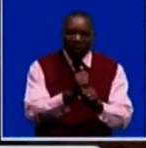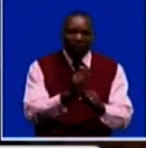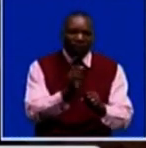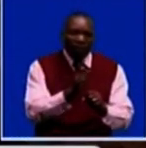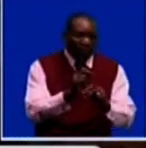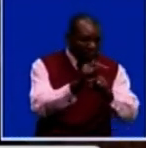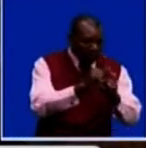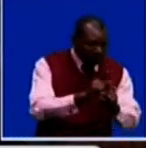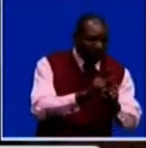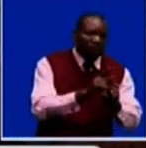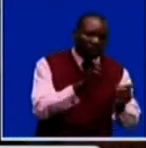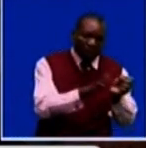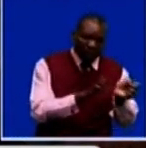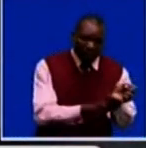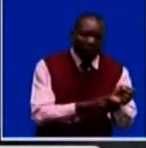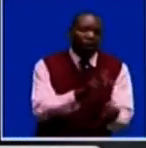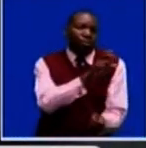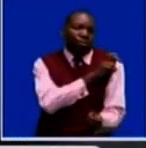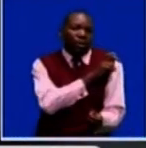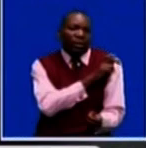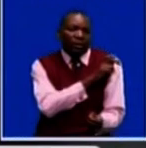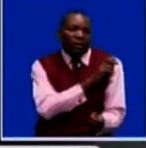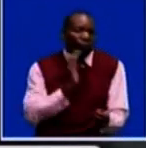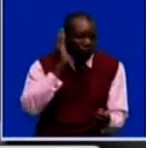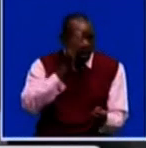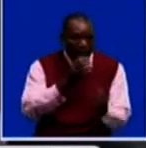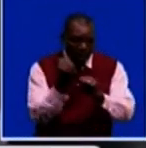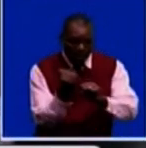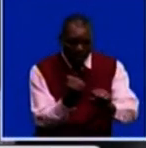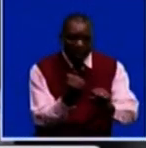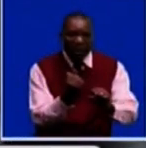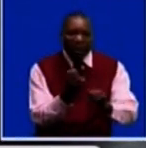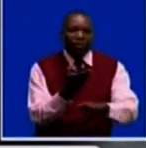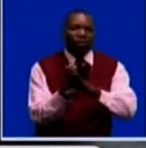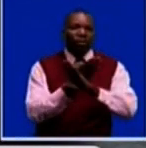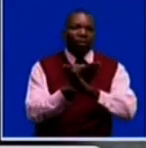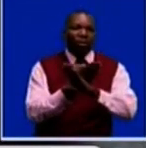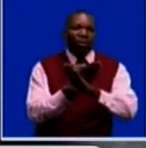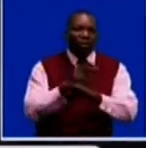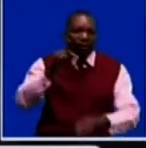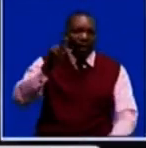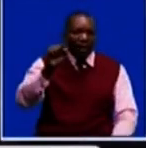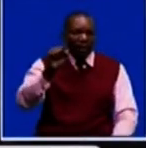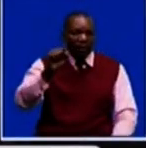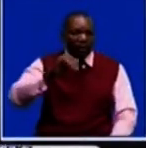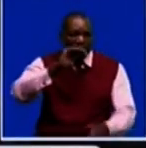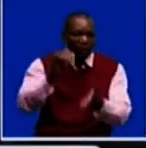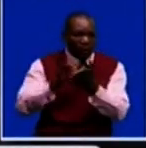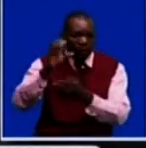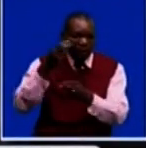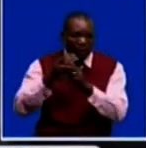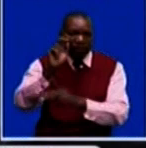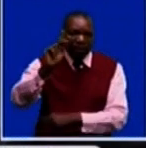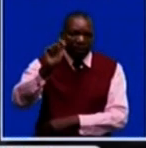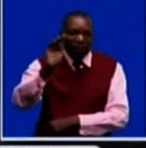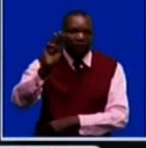be manned by a police officer. Earlier, Mr. Mabumba paid a courtesy call on Central Province Permanent Secretary Chandakawe, who